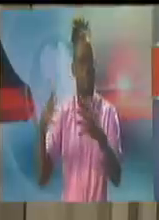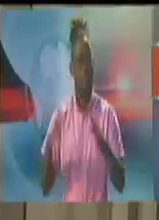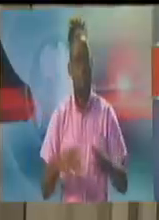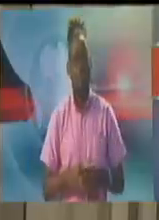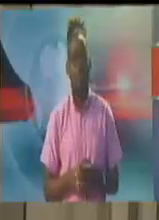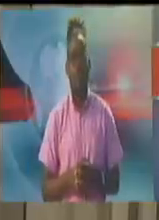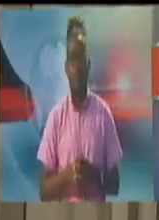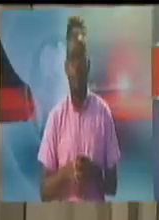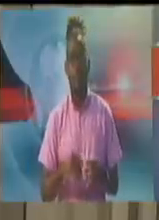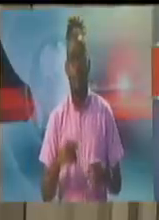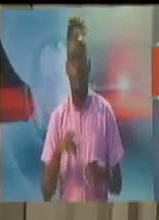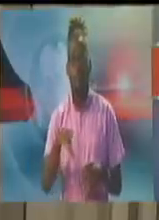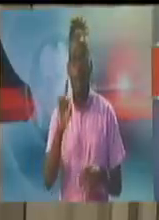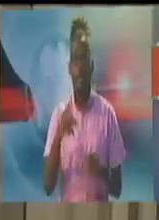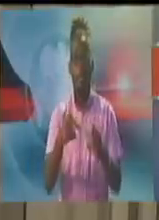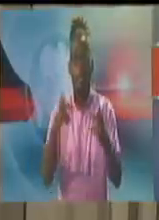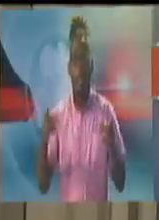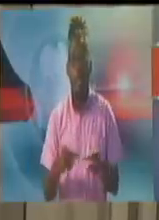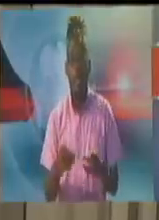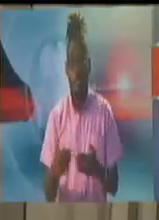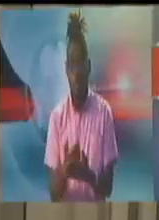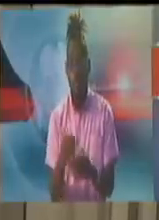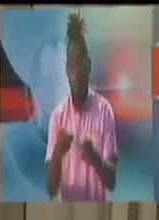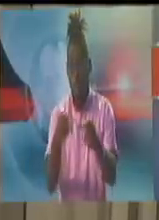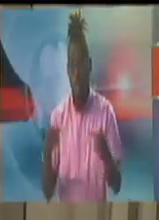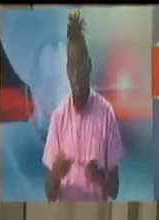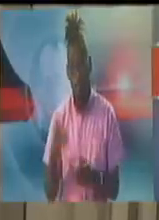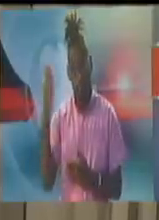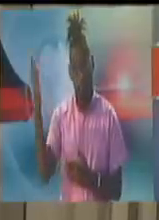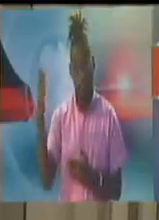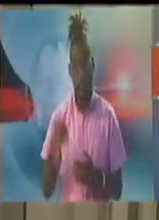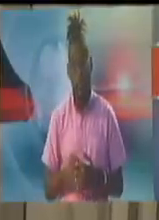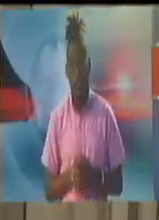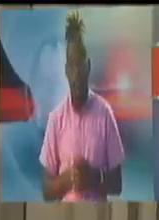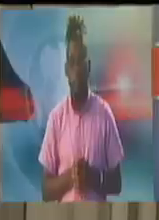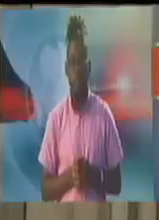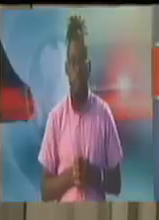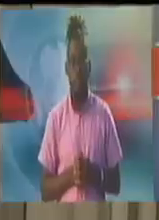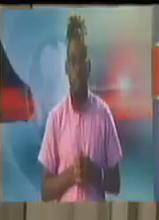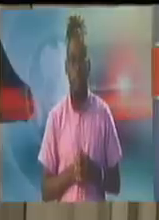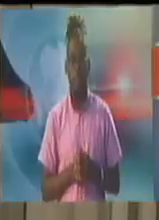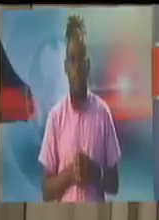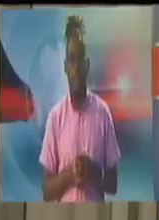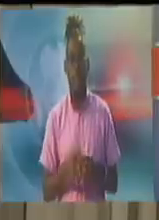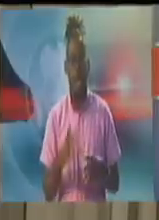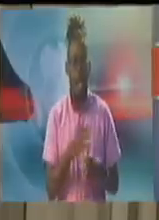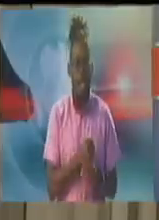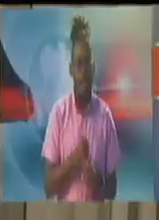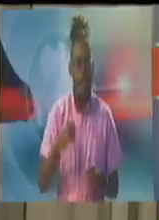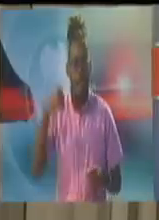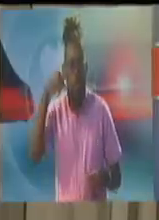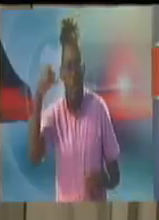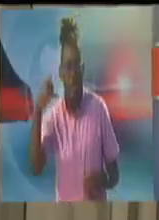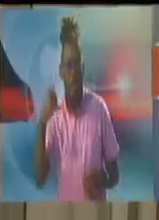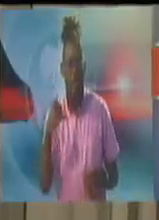for coming forward. I got that call, if I remember correctly, on a Wednesday or Tuesday afternoon to offer it as a venue, got hold